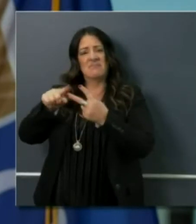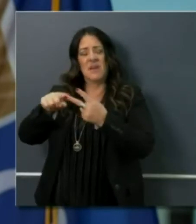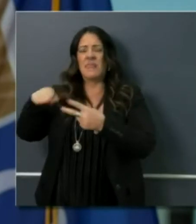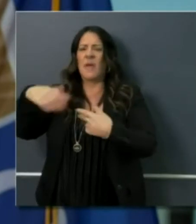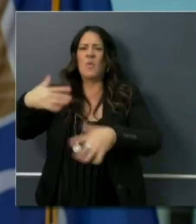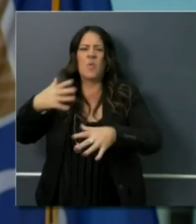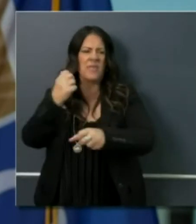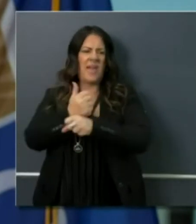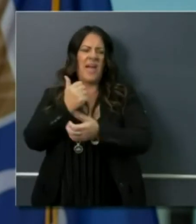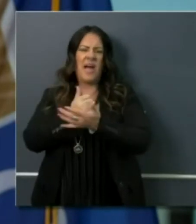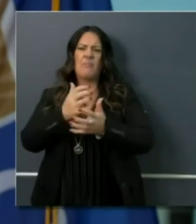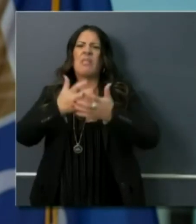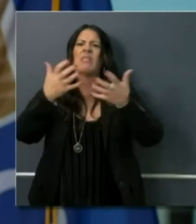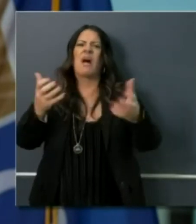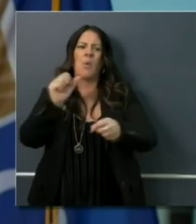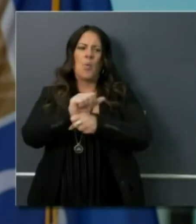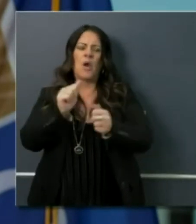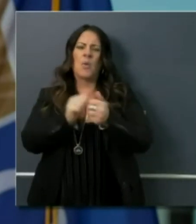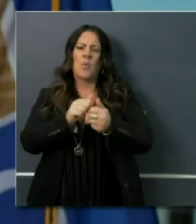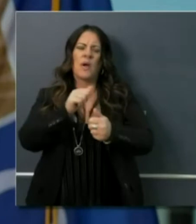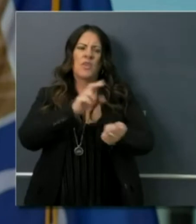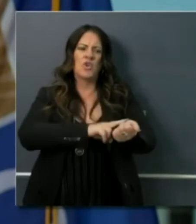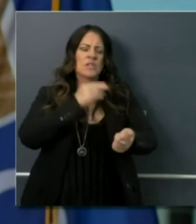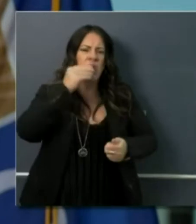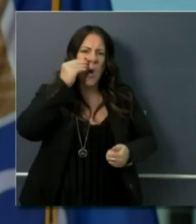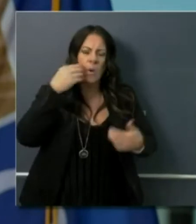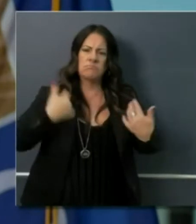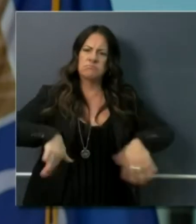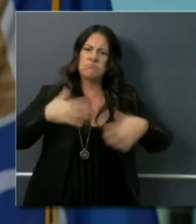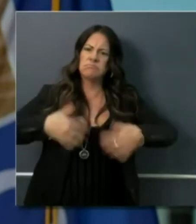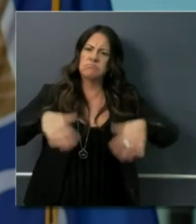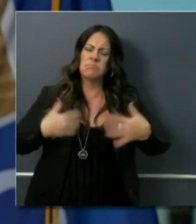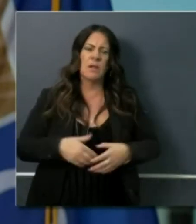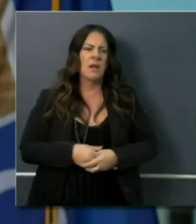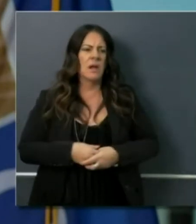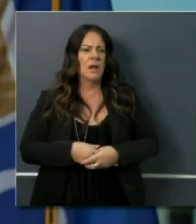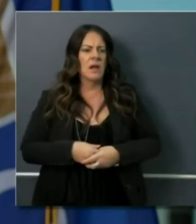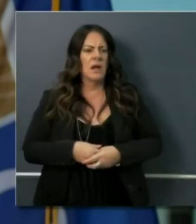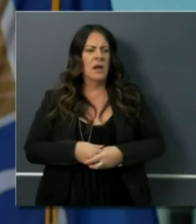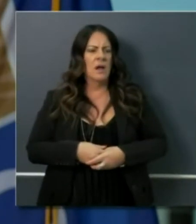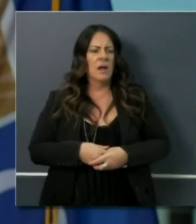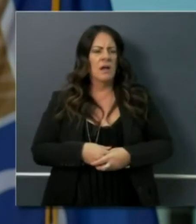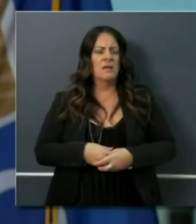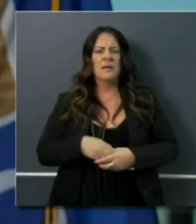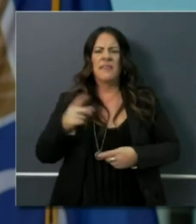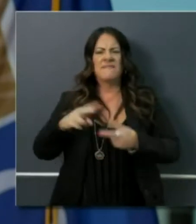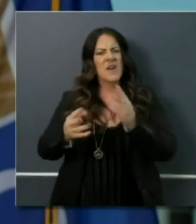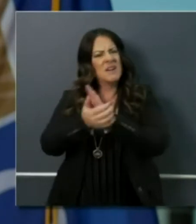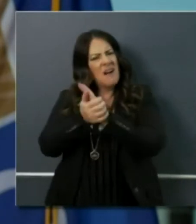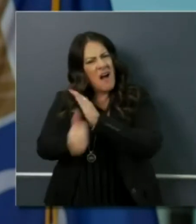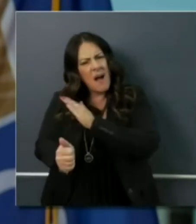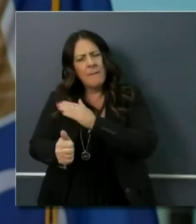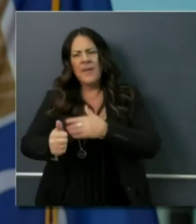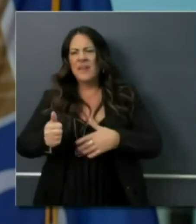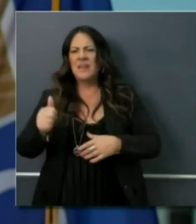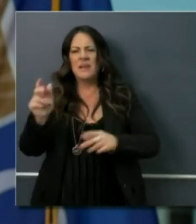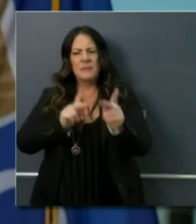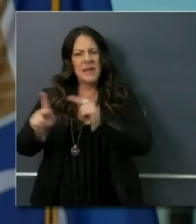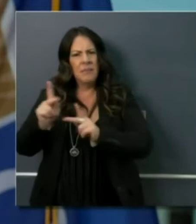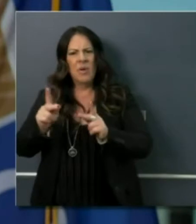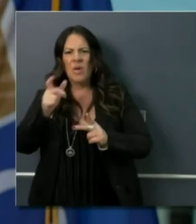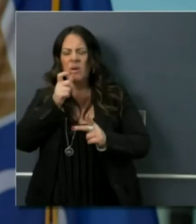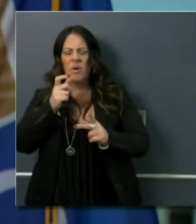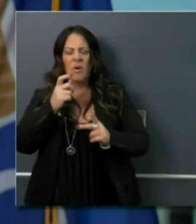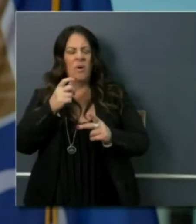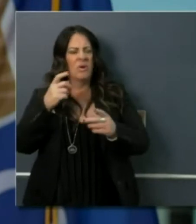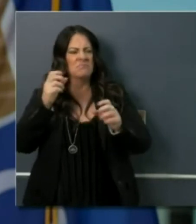facilities. And these are not the most highly compensated, but they are among the most highly competent of our workforce.